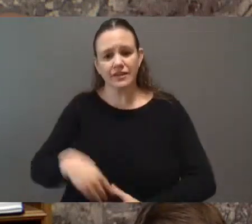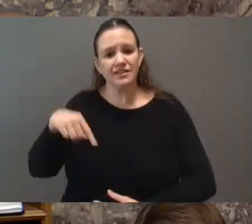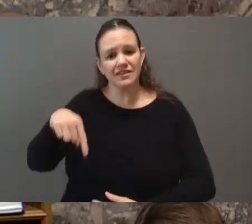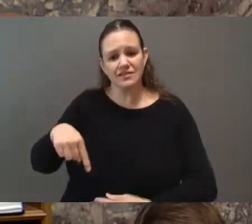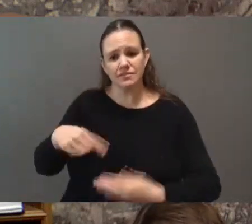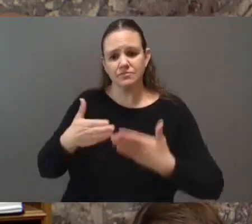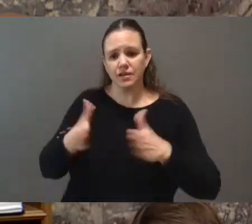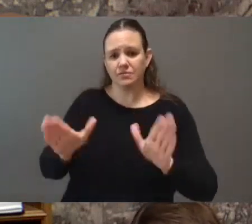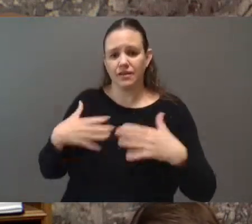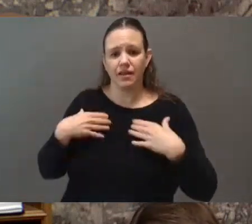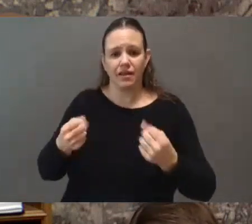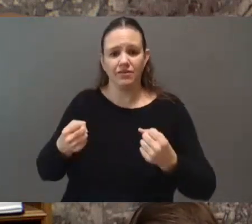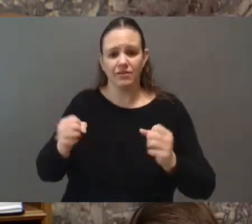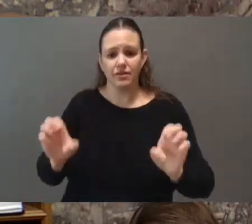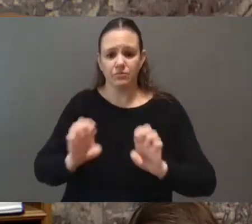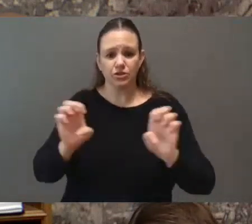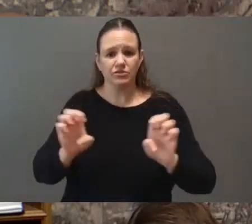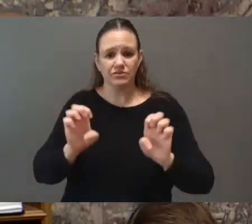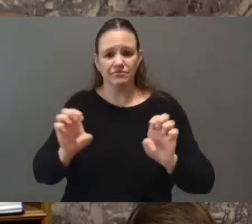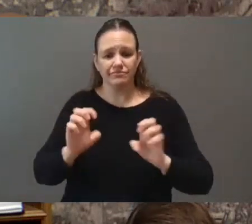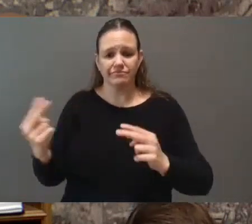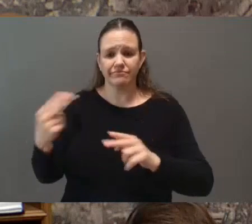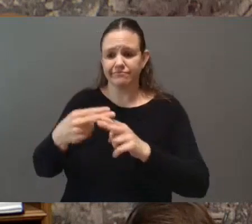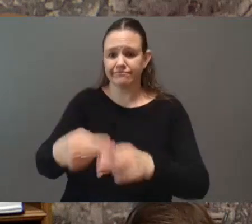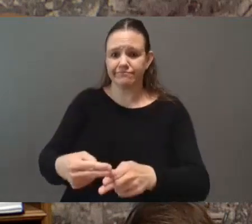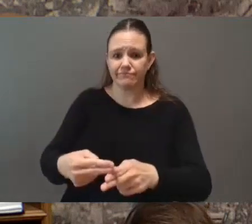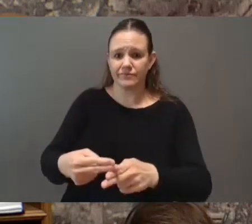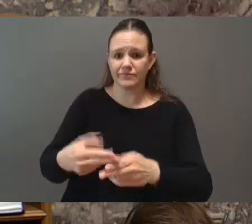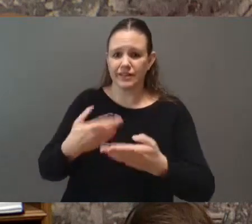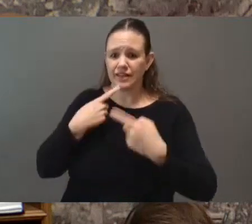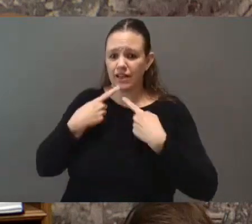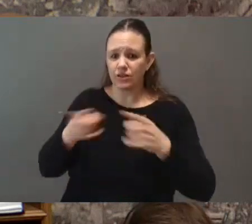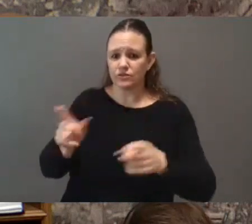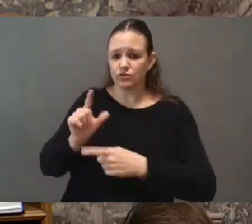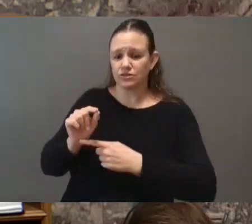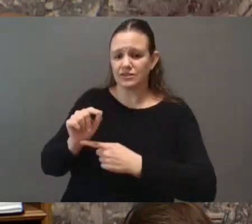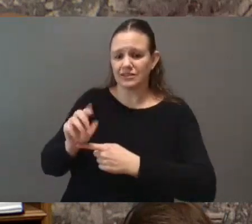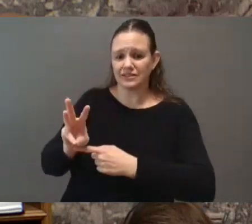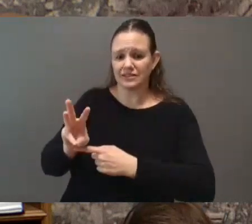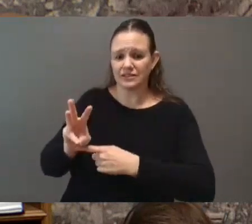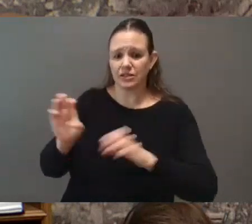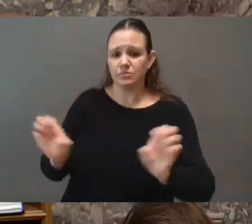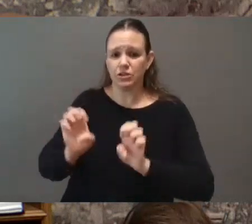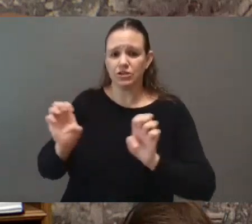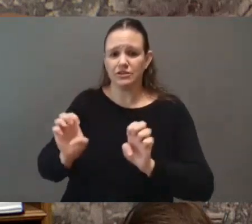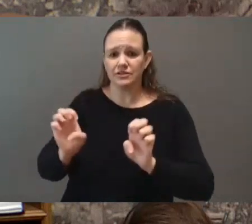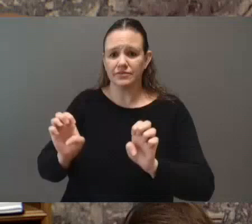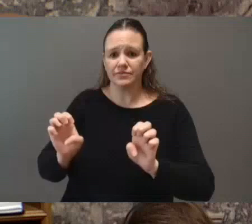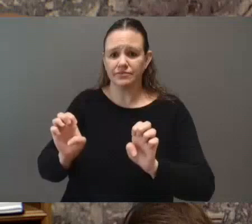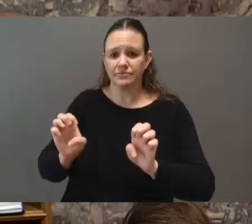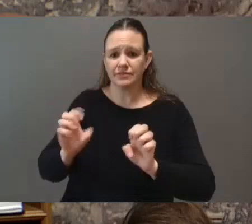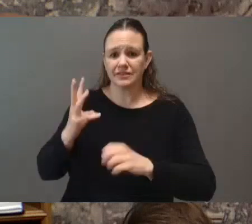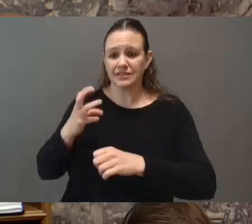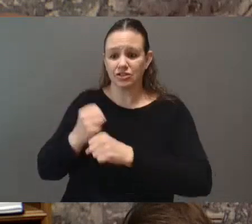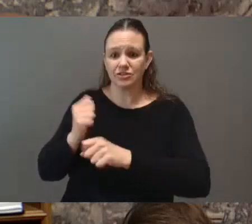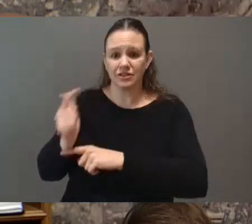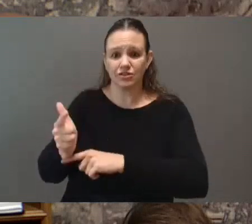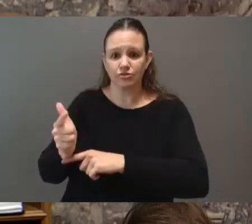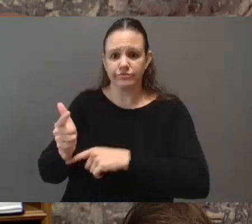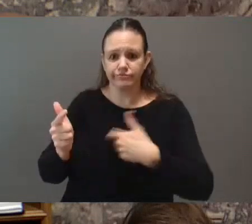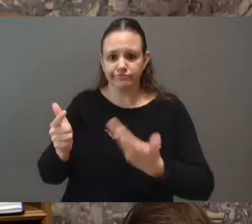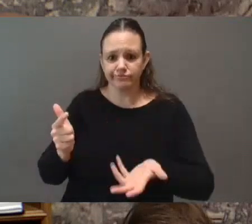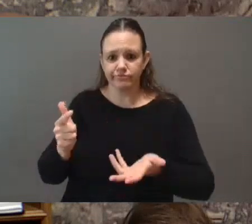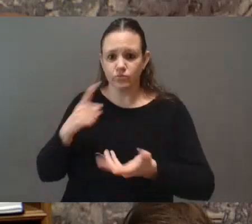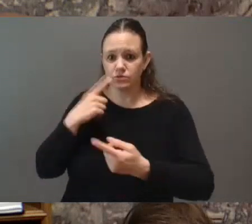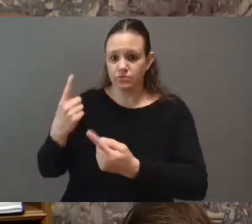was designated as one in 2016, and the response under this Premier can best be described as patchwork,